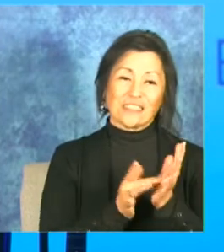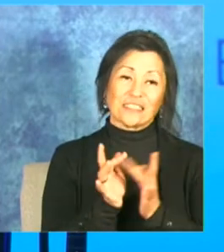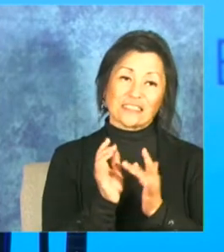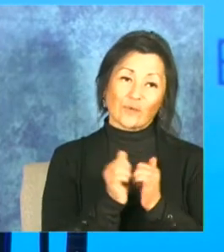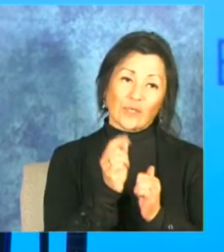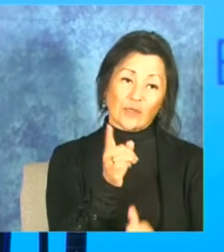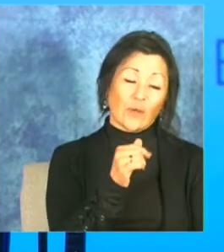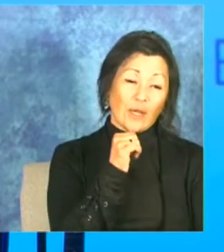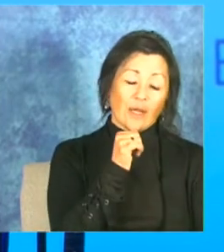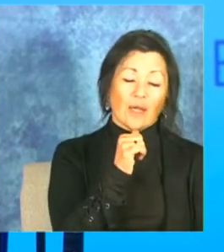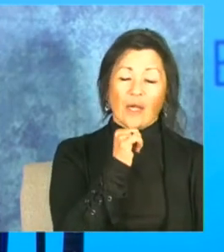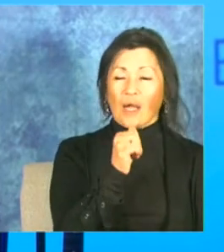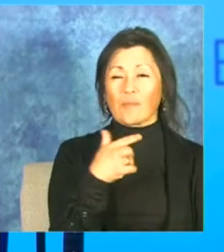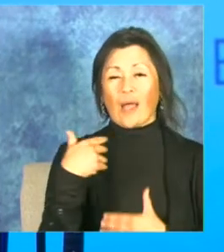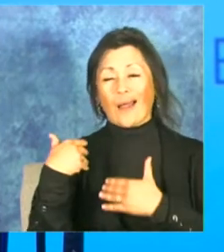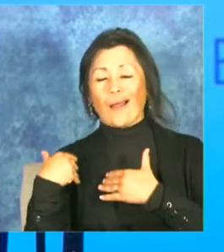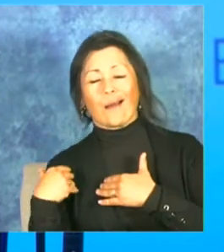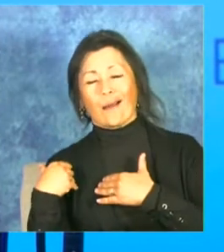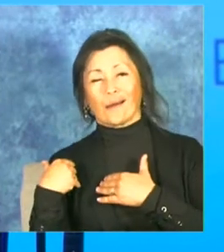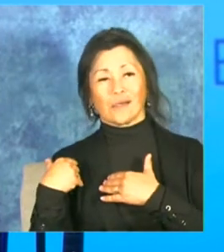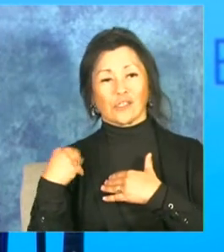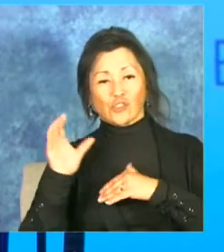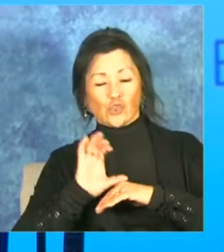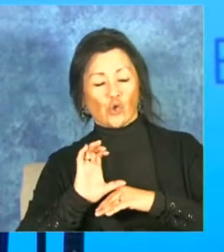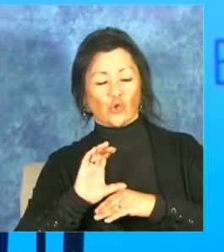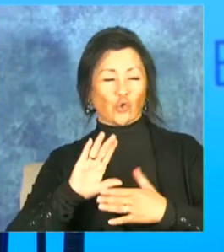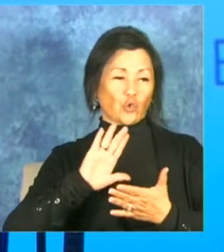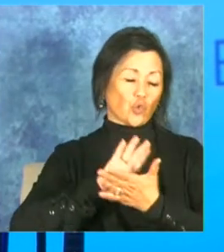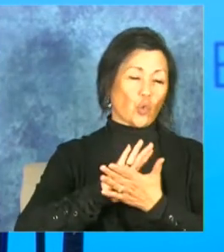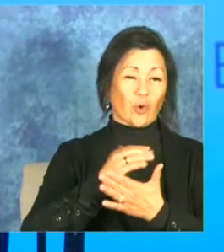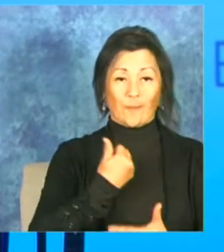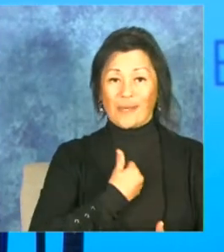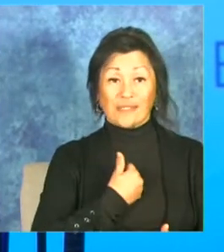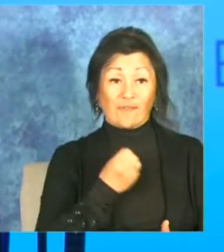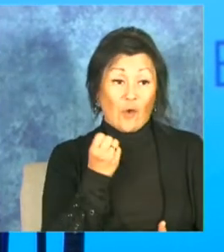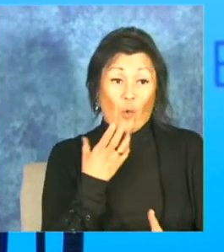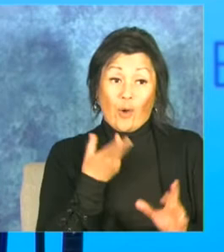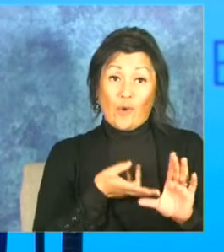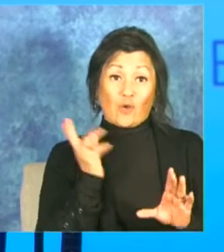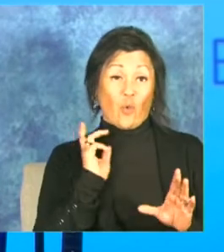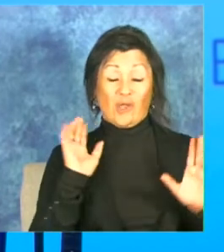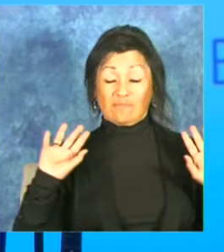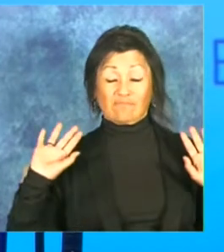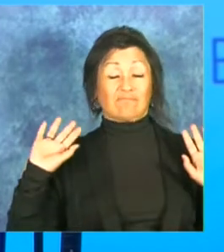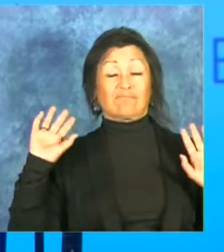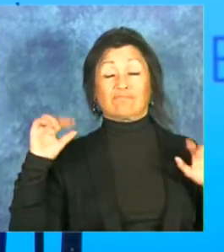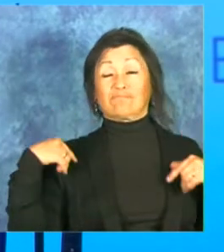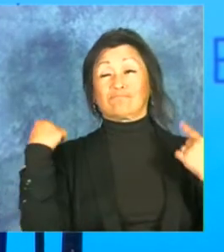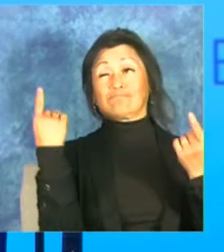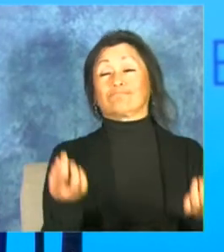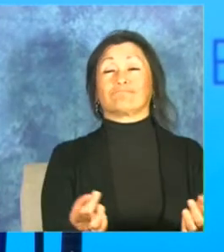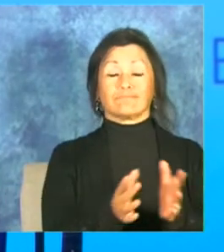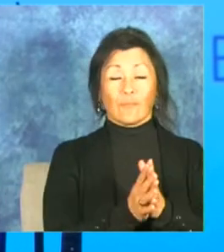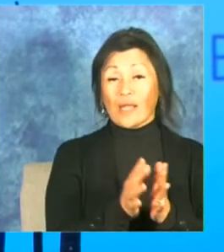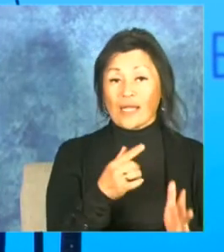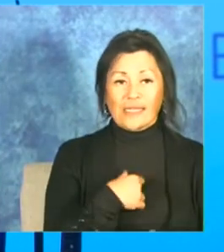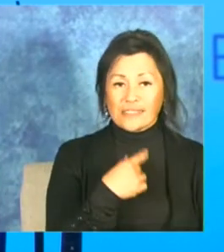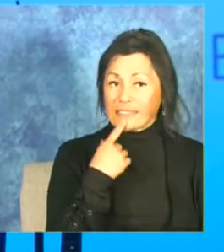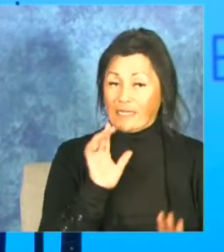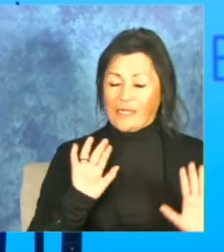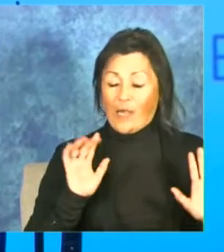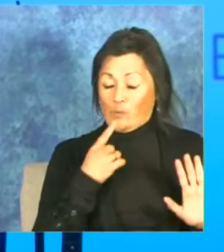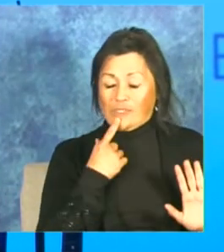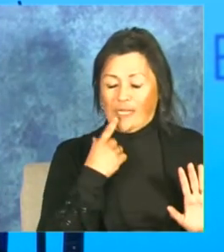I'm not bearing the load of the church and the school by myself. Otherwise, I'd have quit a long time ago. I'd have said, forget